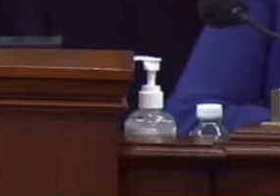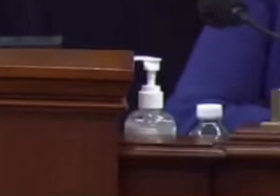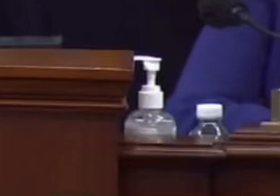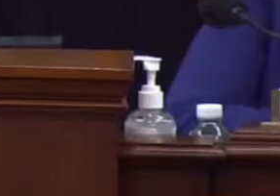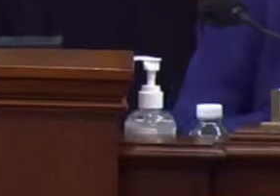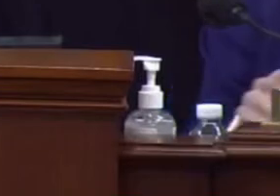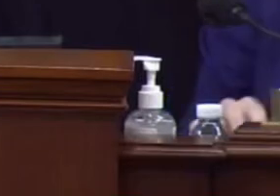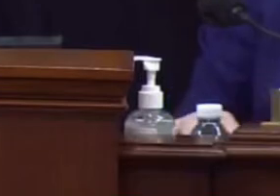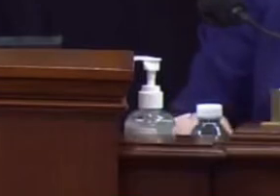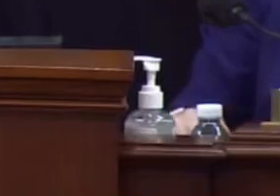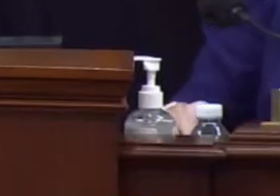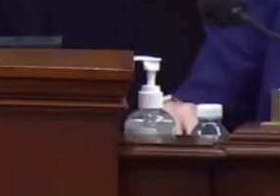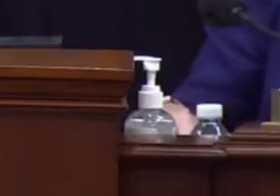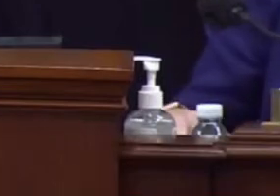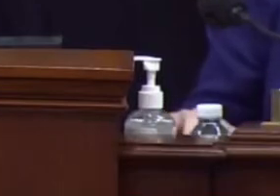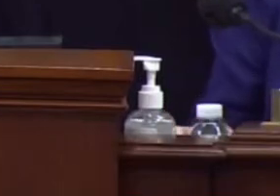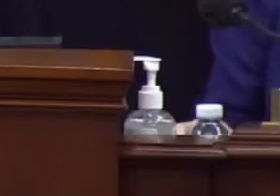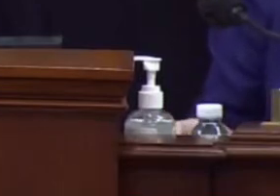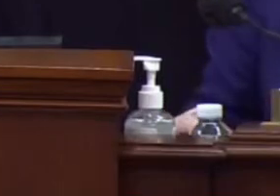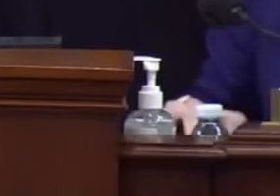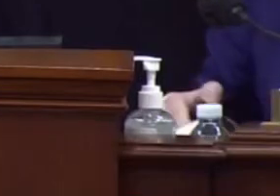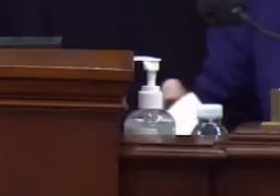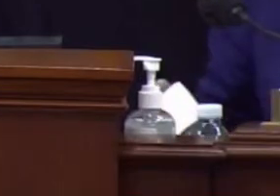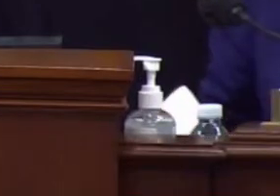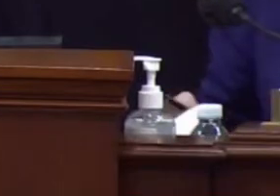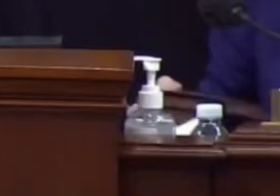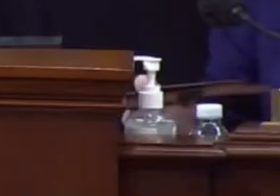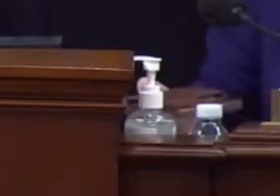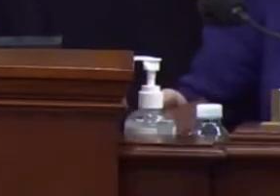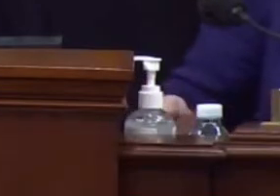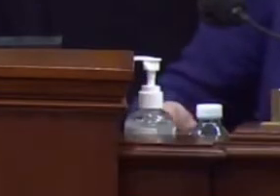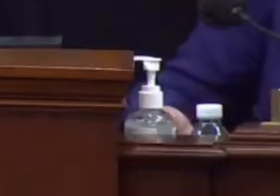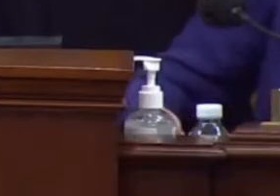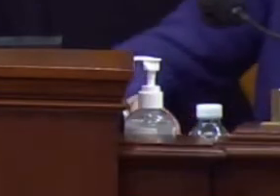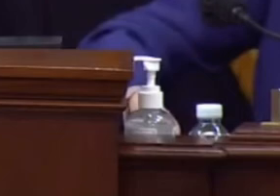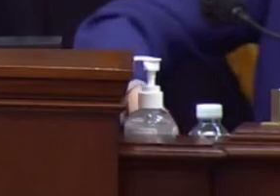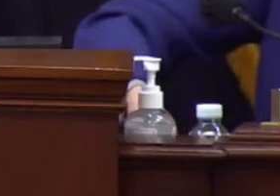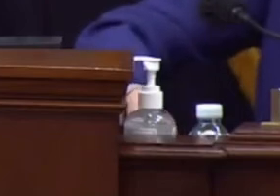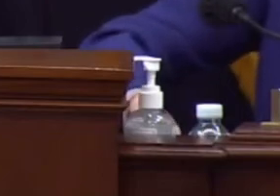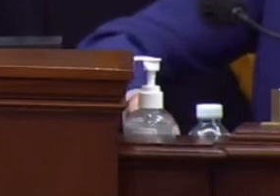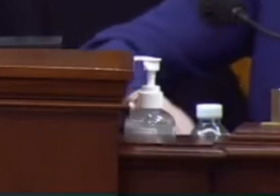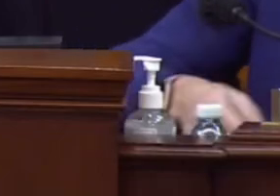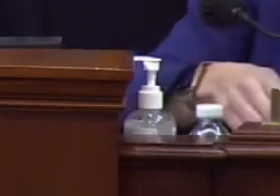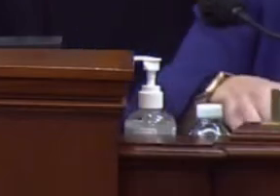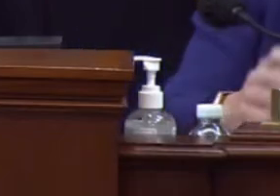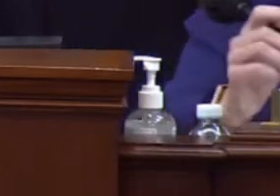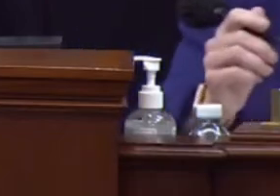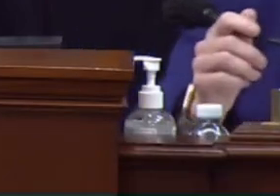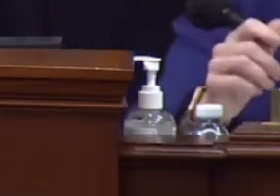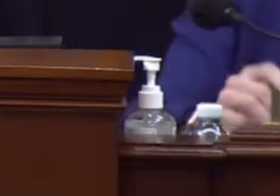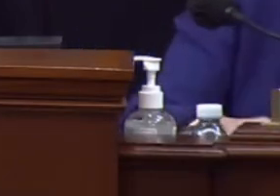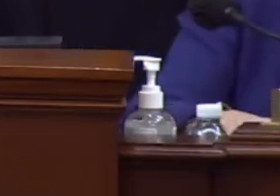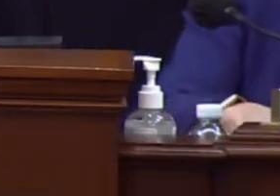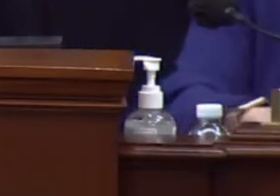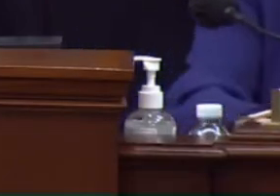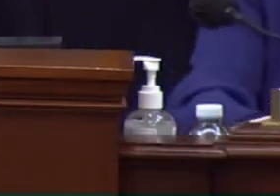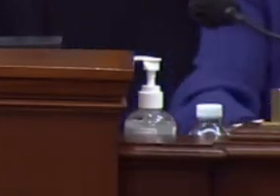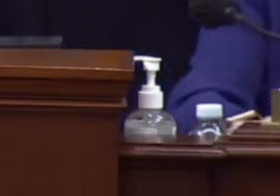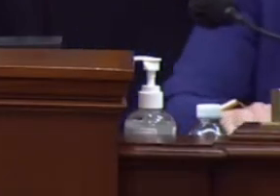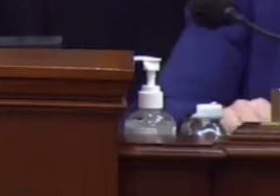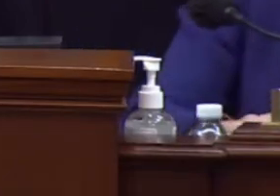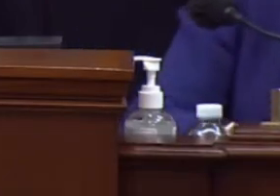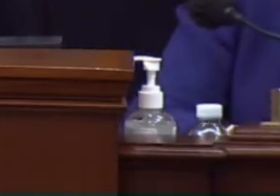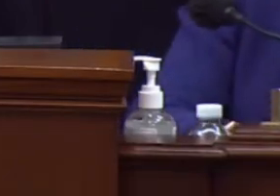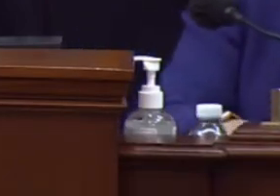to investigate the January 6th attack on the United States Capitol will be in order. Without objection, the chair